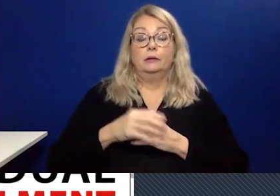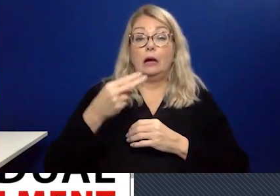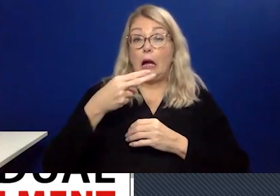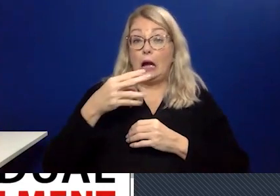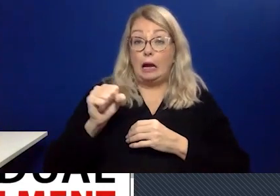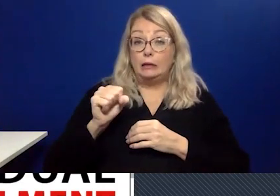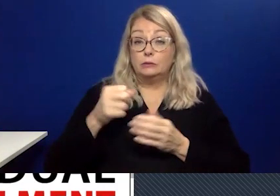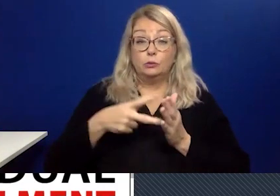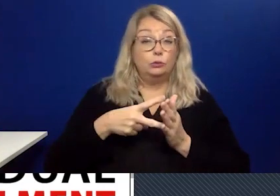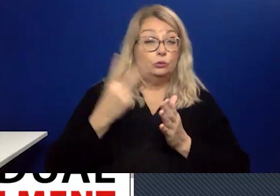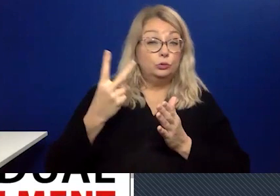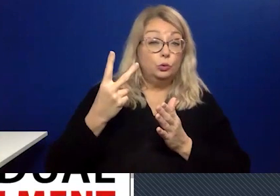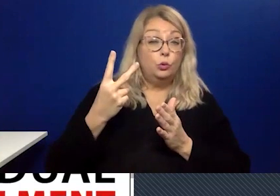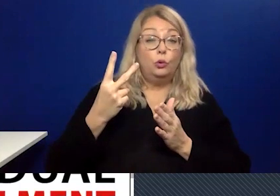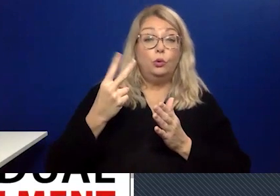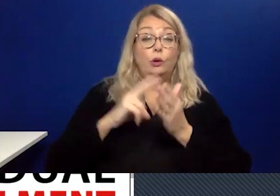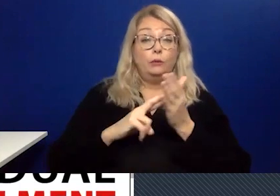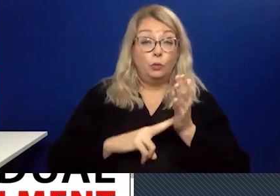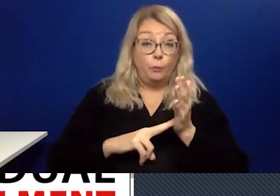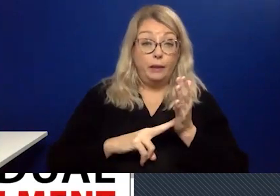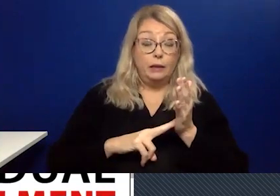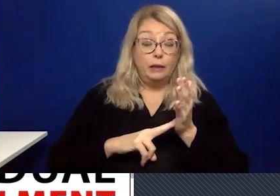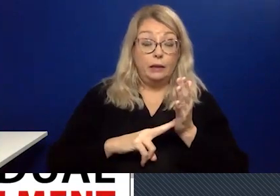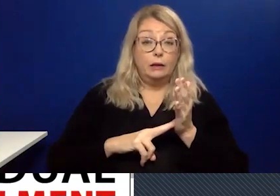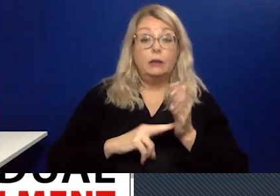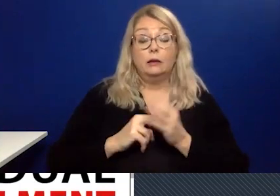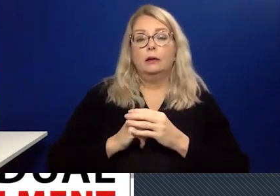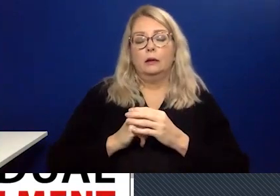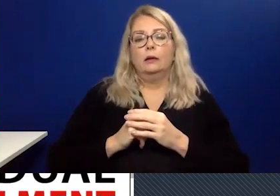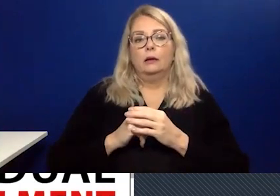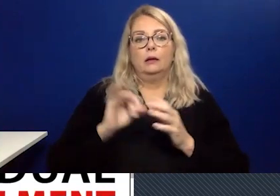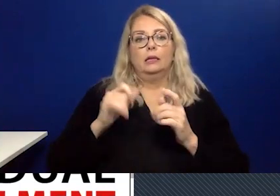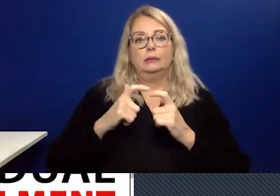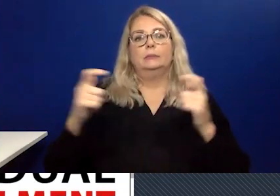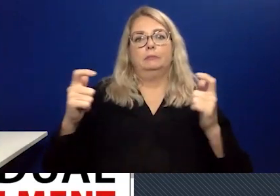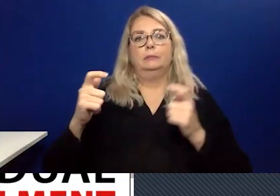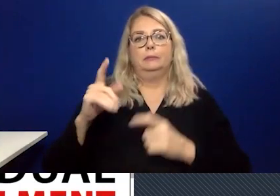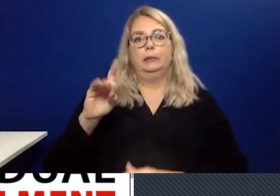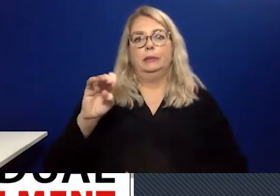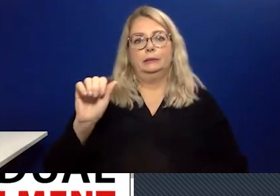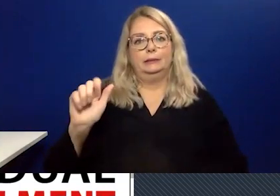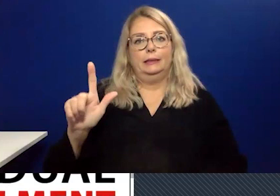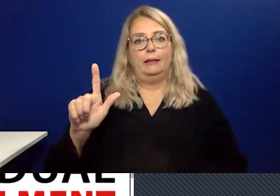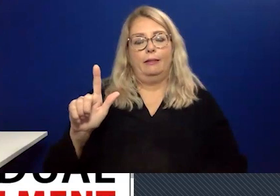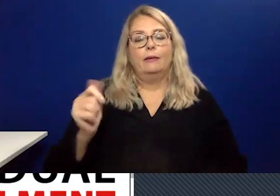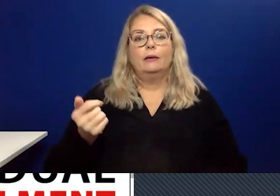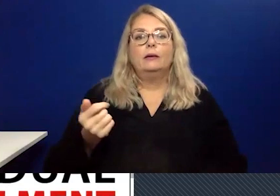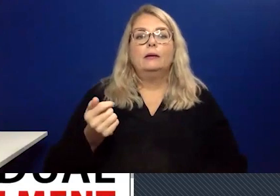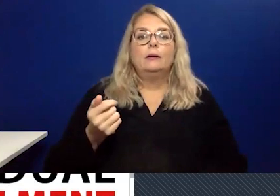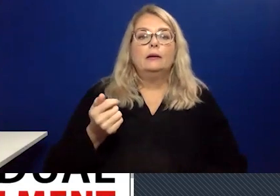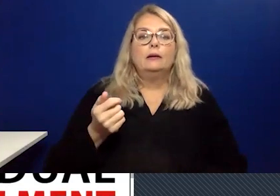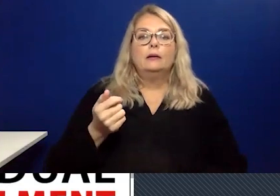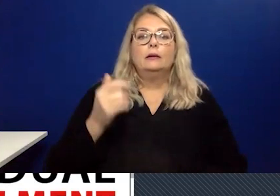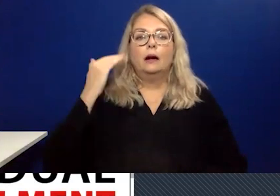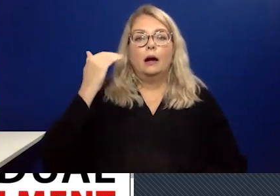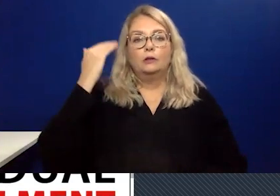dual enrollment, right? Which is huge. And, but there's something called adult